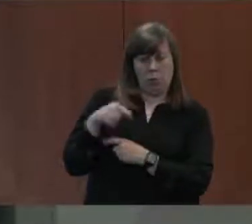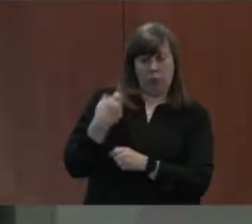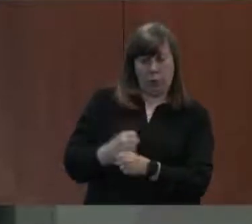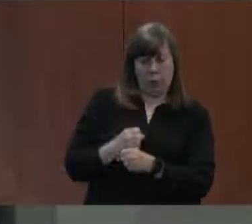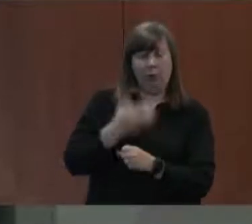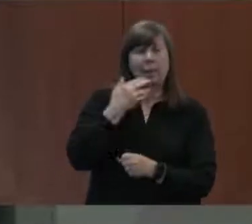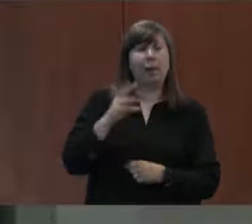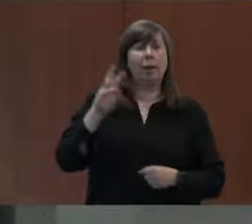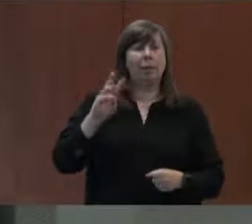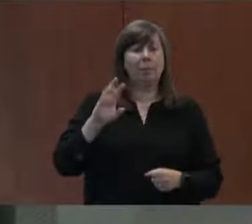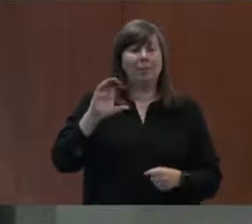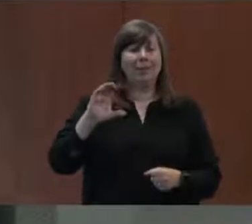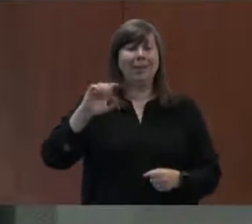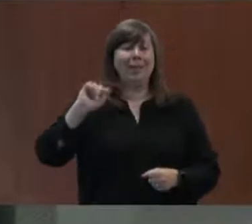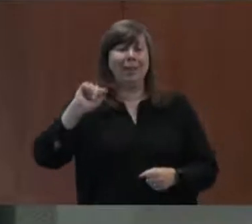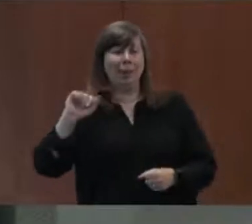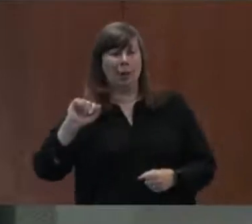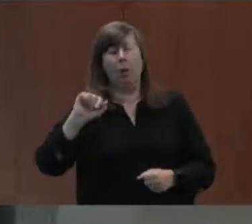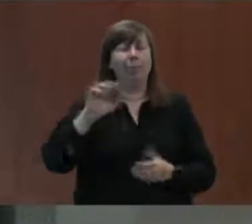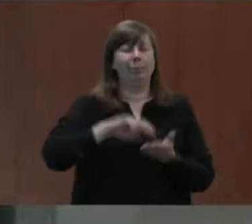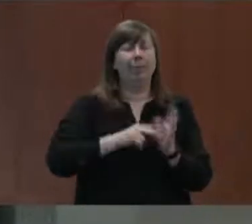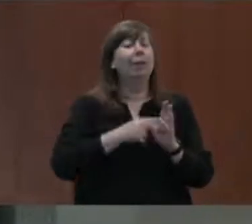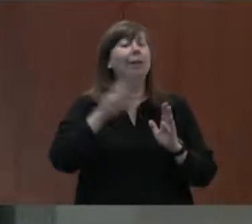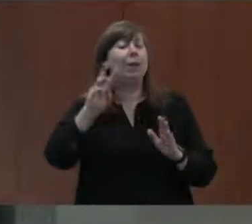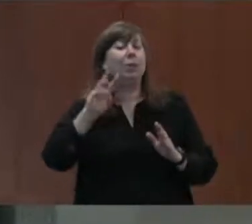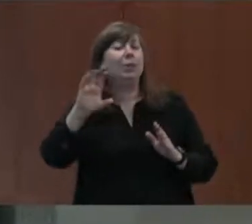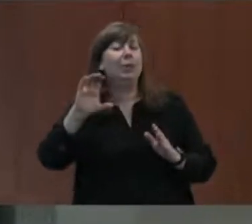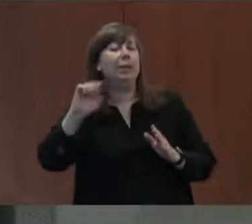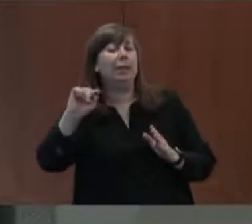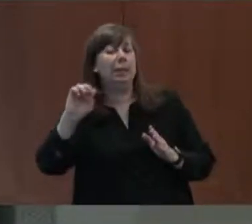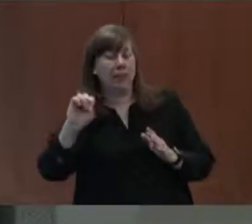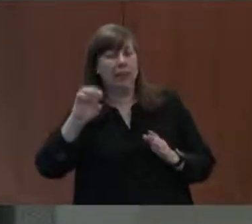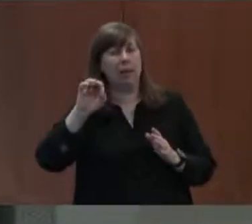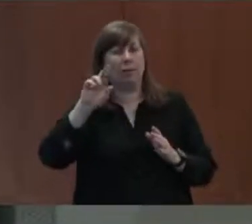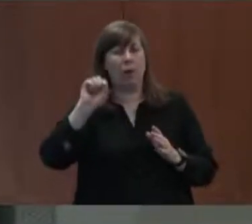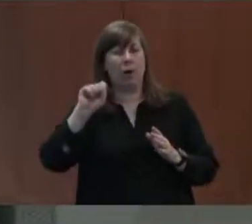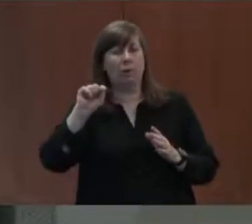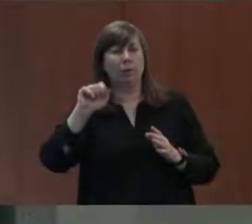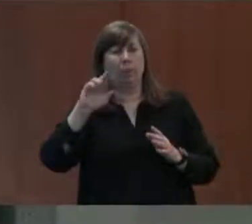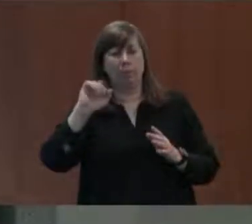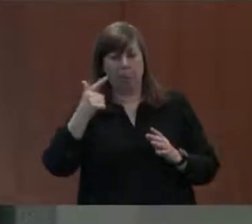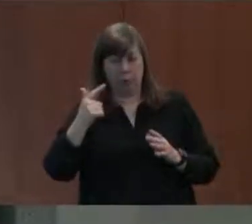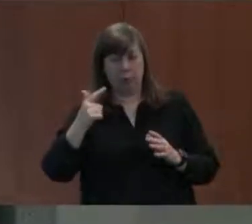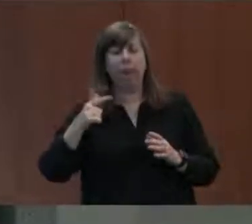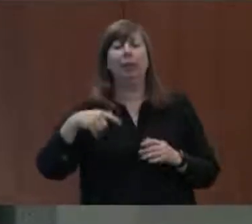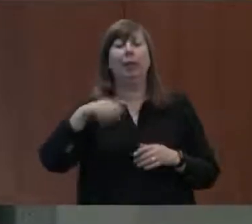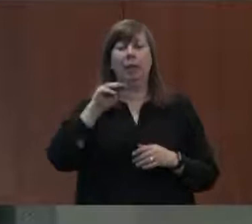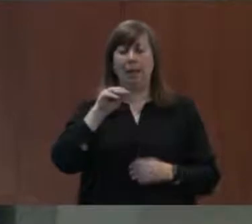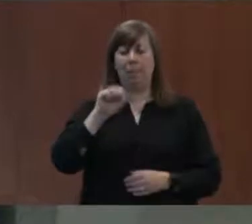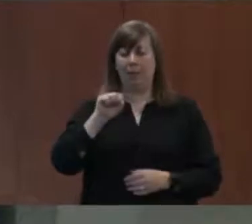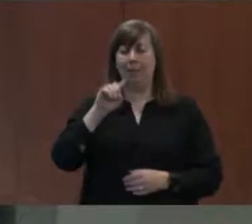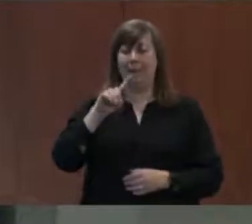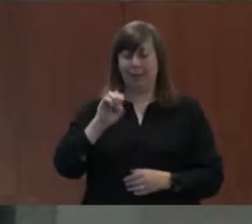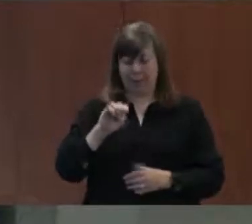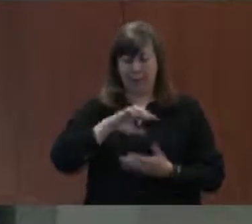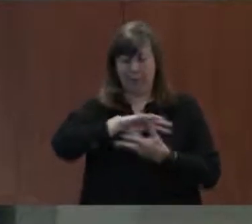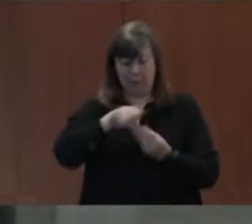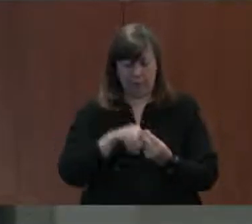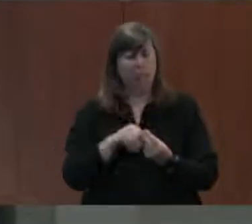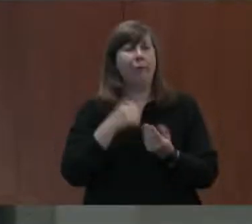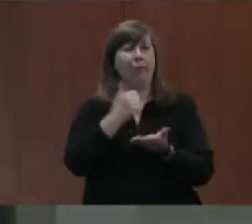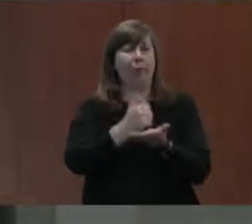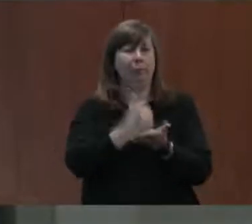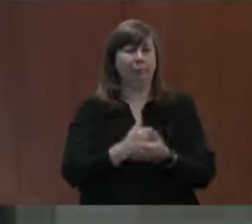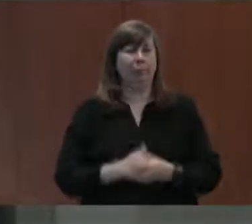thank WCTA, our CTE department, Frostburg State University, and MSDE for their help with this.